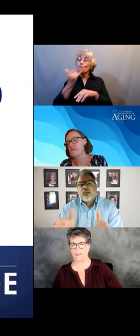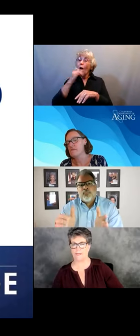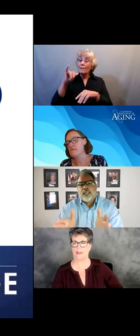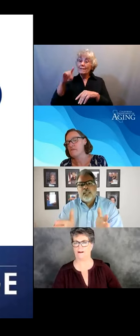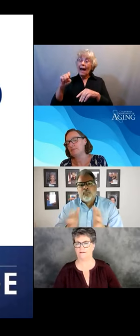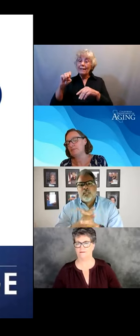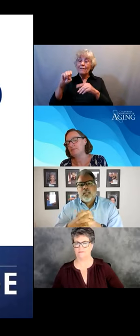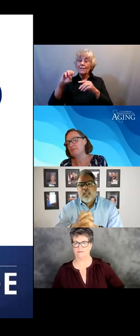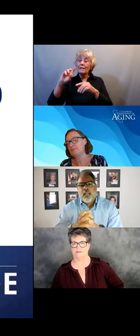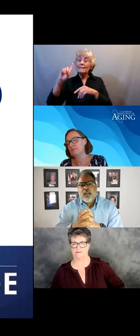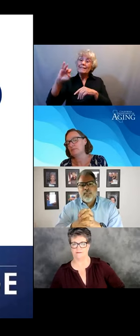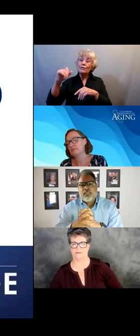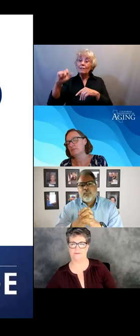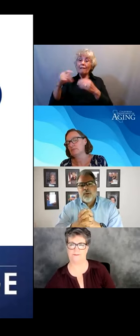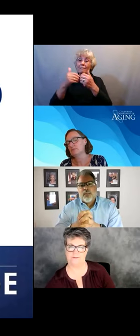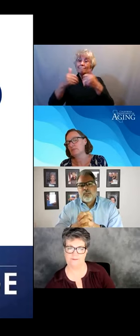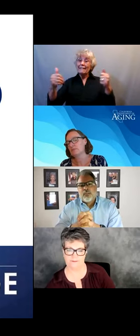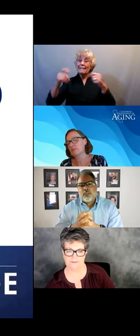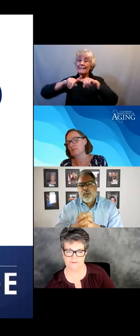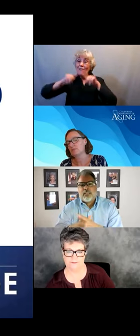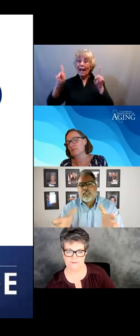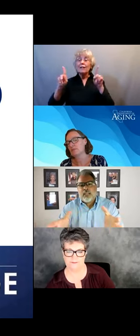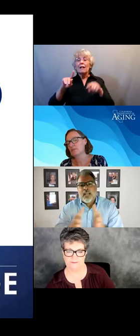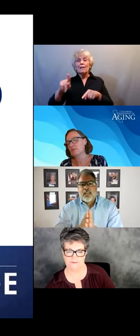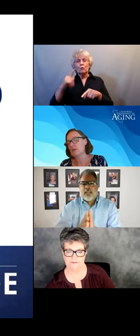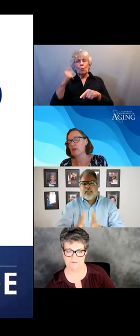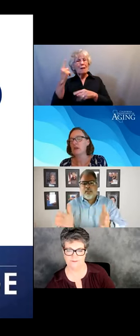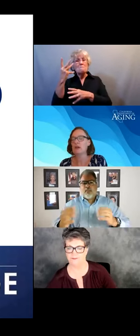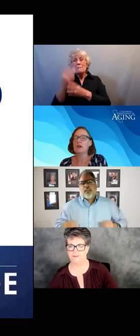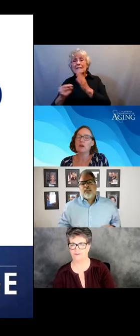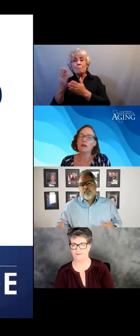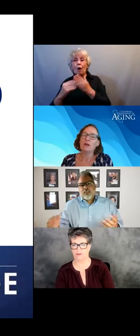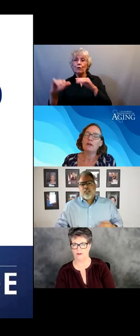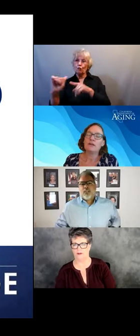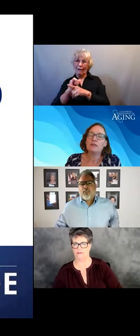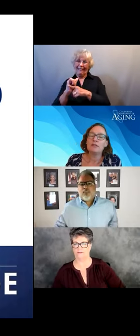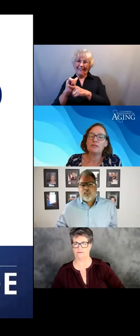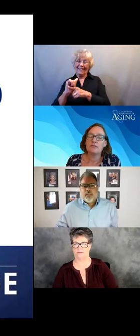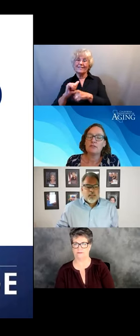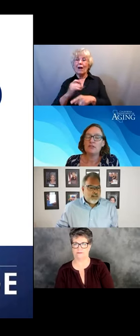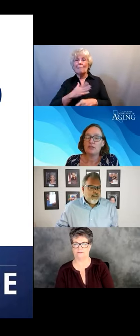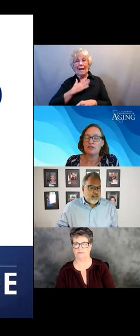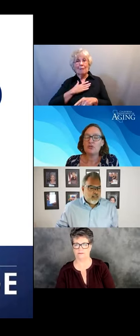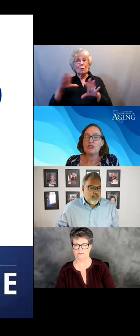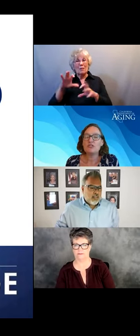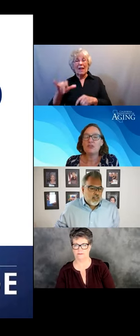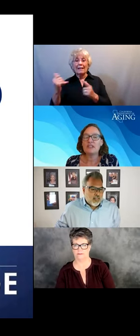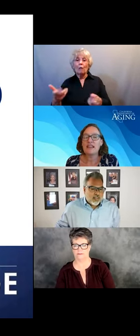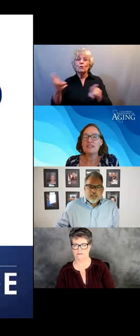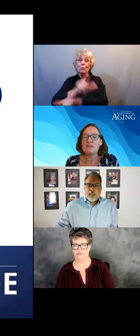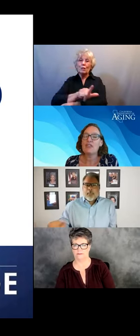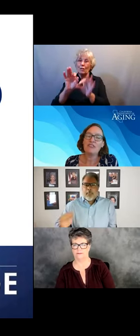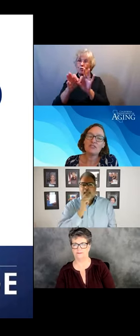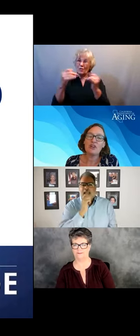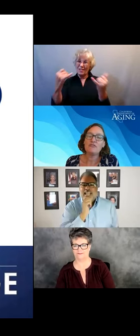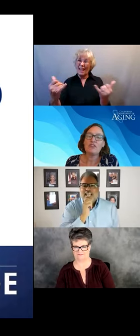the skill piece that's really a missing component. So it's great to see that. And so I want to, you can share a little bit more about that. Sure, and I'll do it